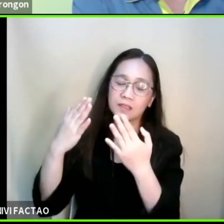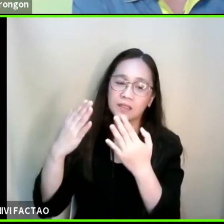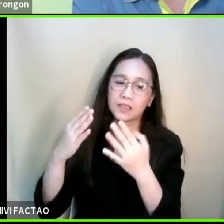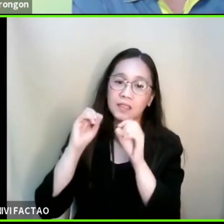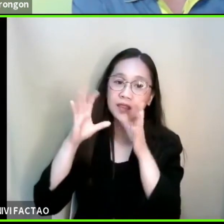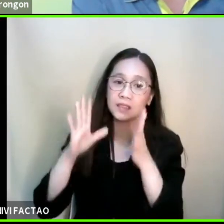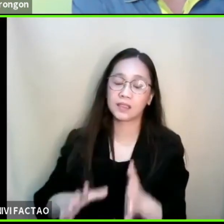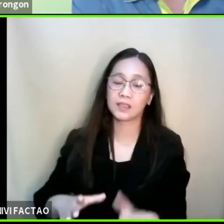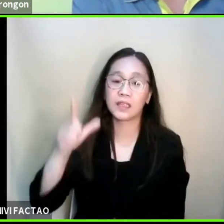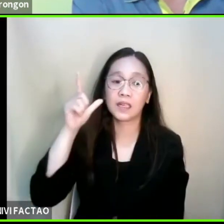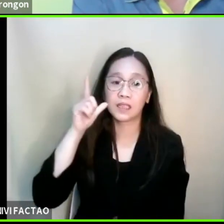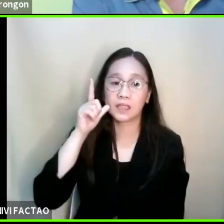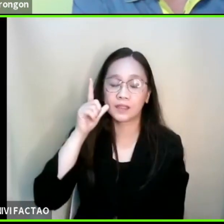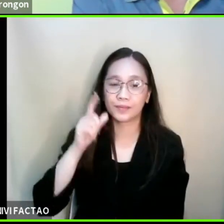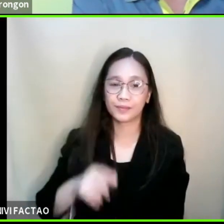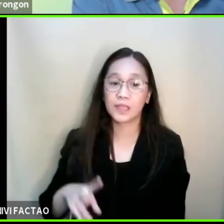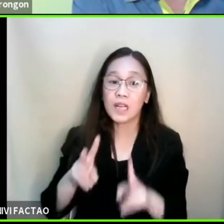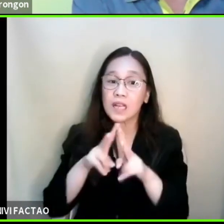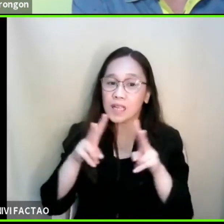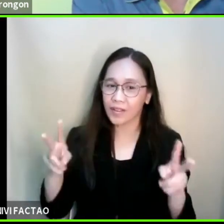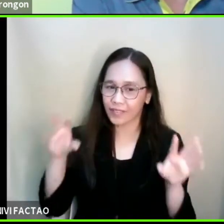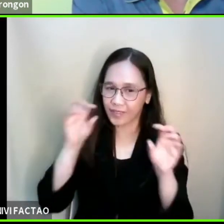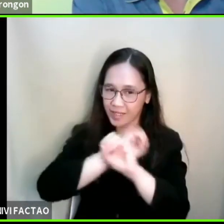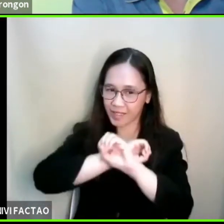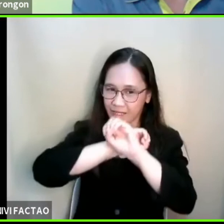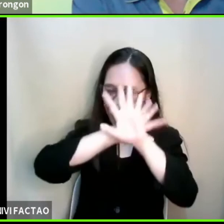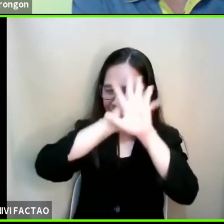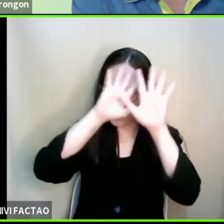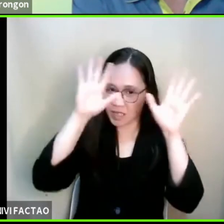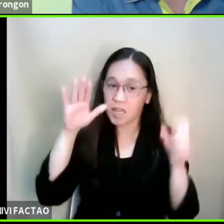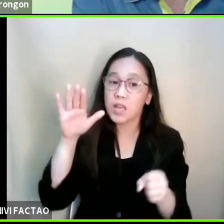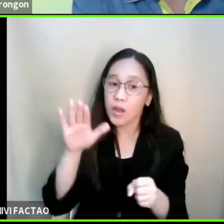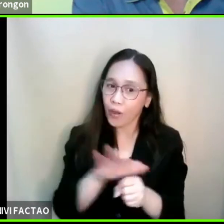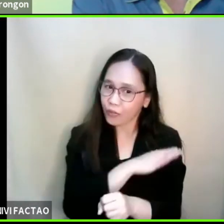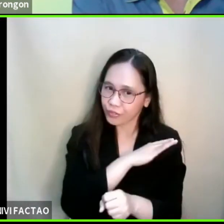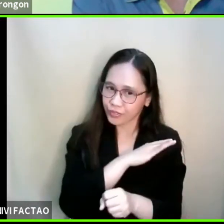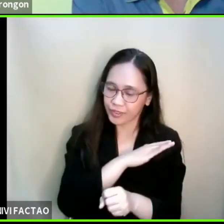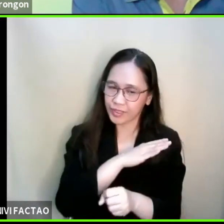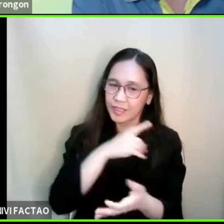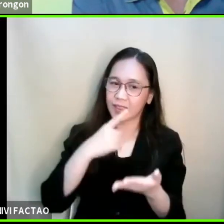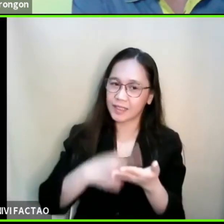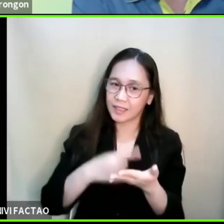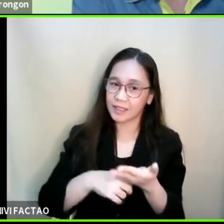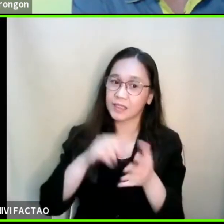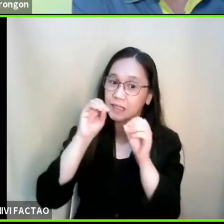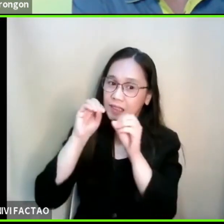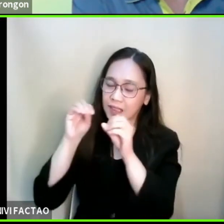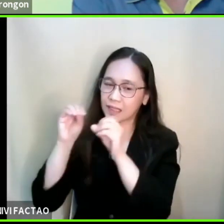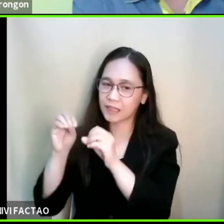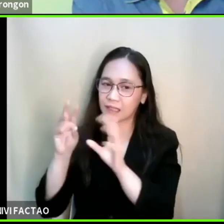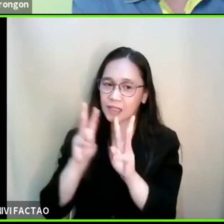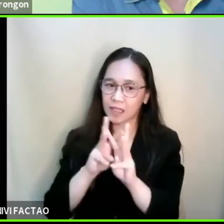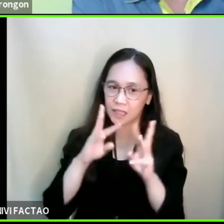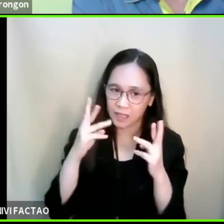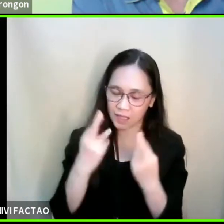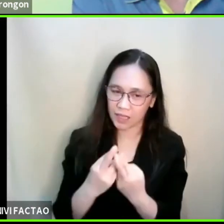Teacher Landa for a very clear and comprehensive discussion on webinar on Everyone Can